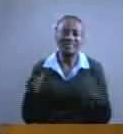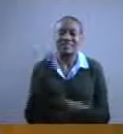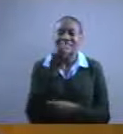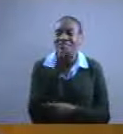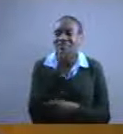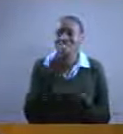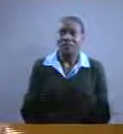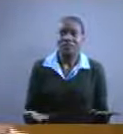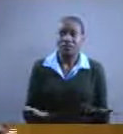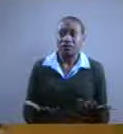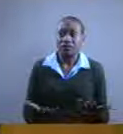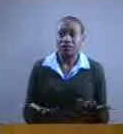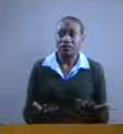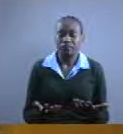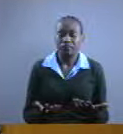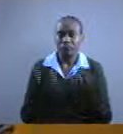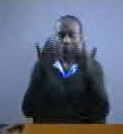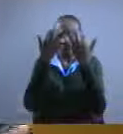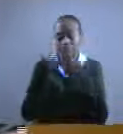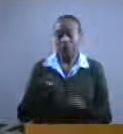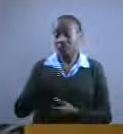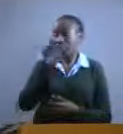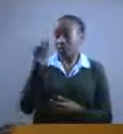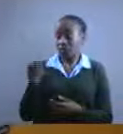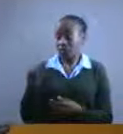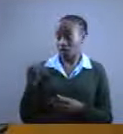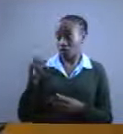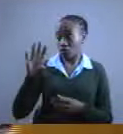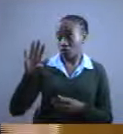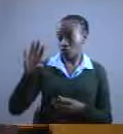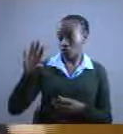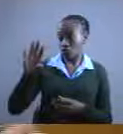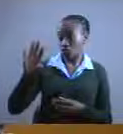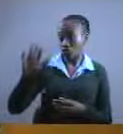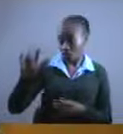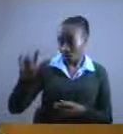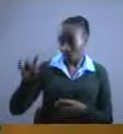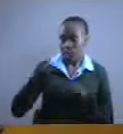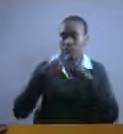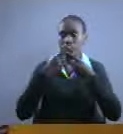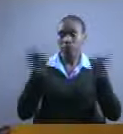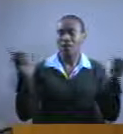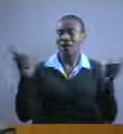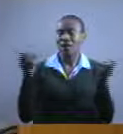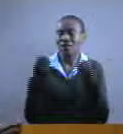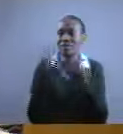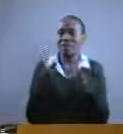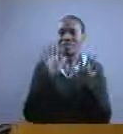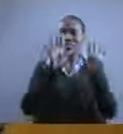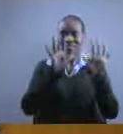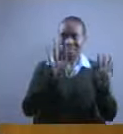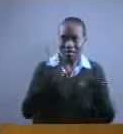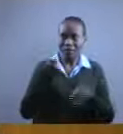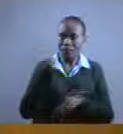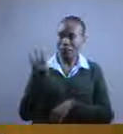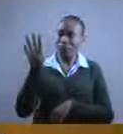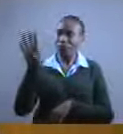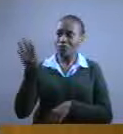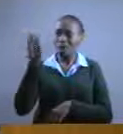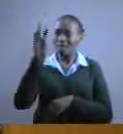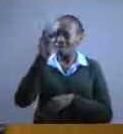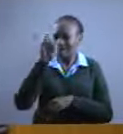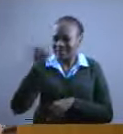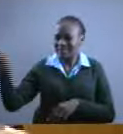status say, on Tuesday released the numbers of the 10.4 million unemployed young